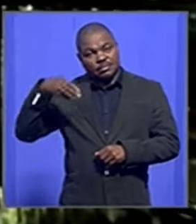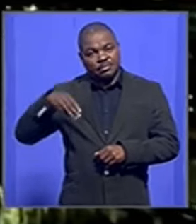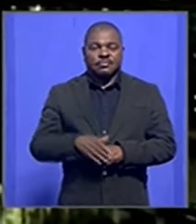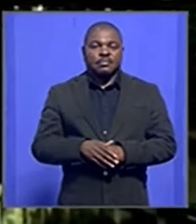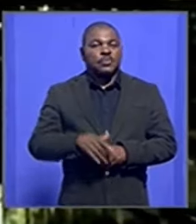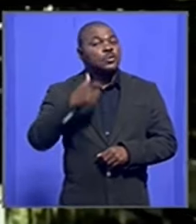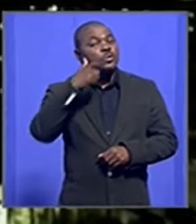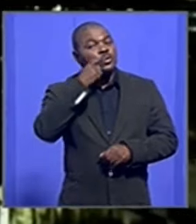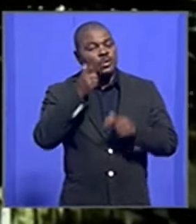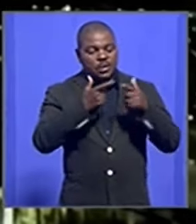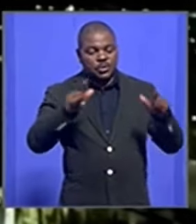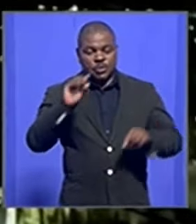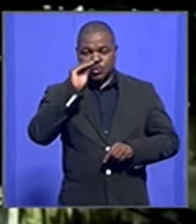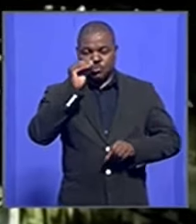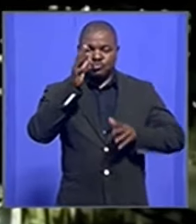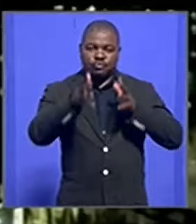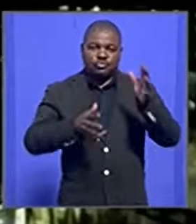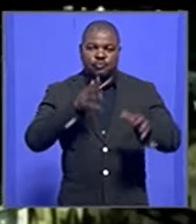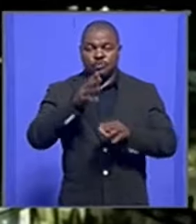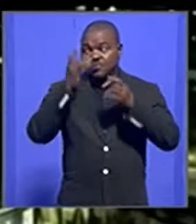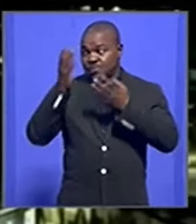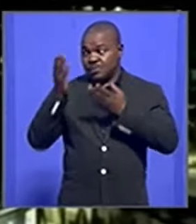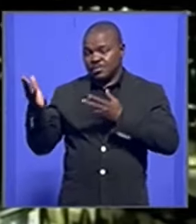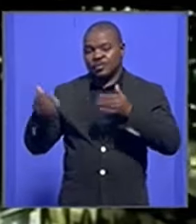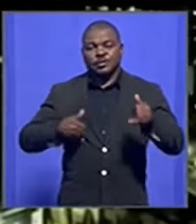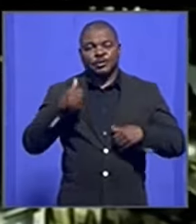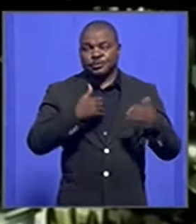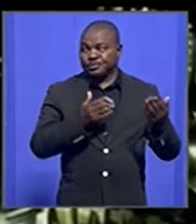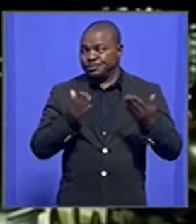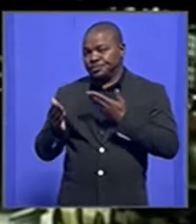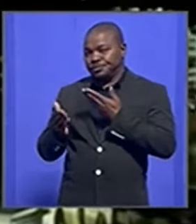allons regarder l'état de la